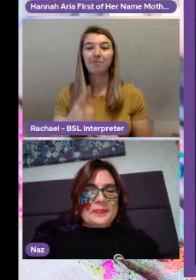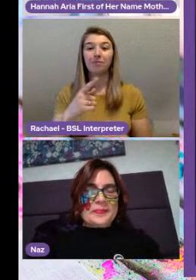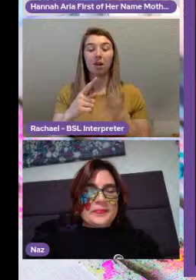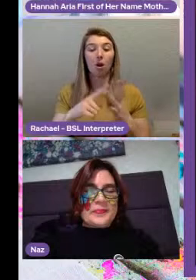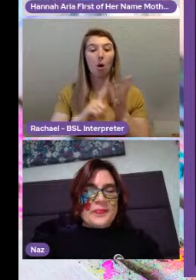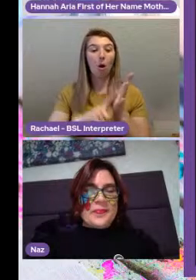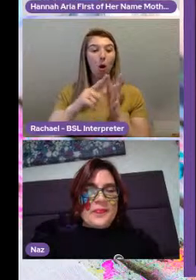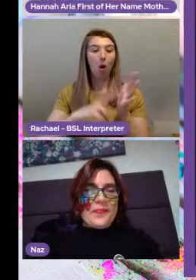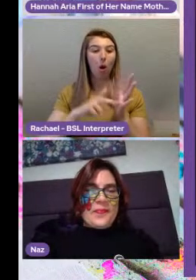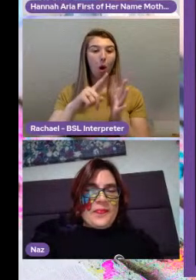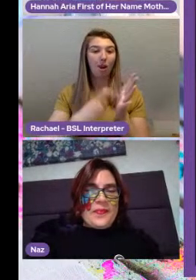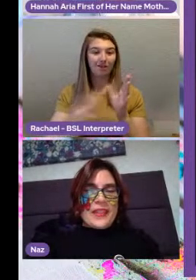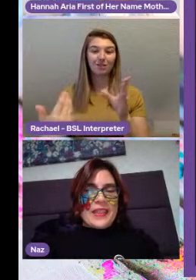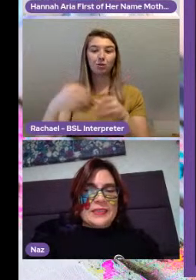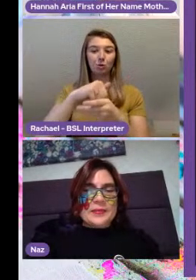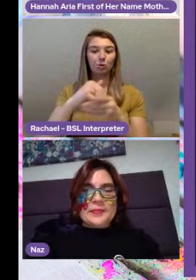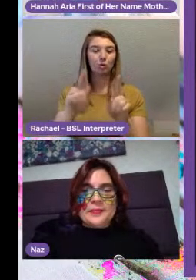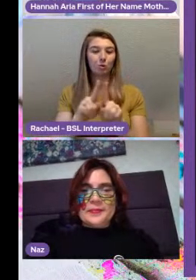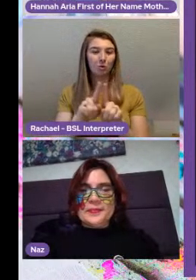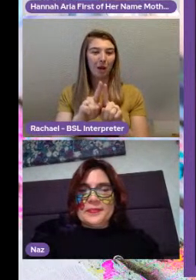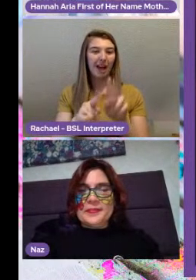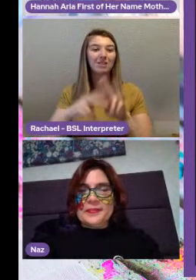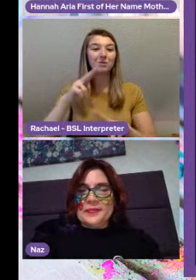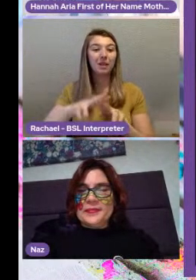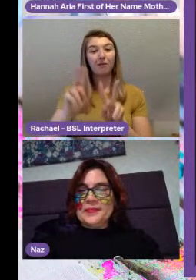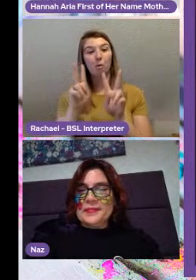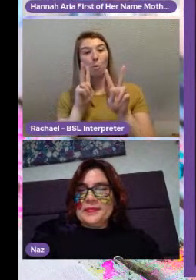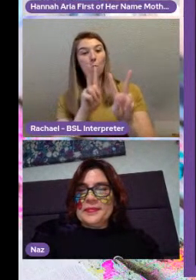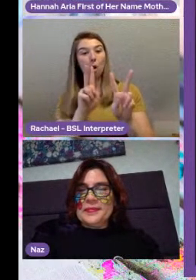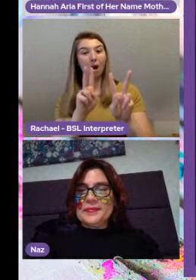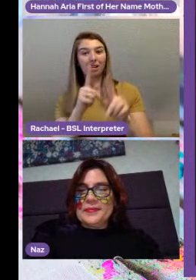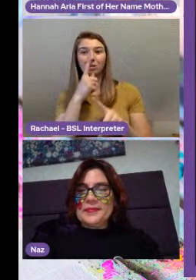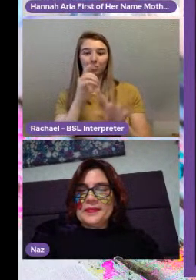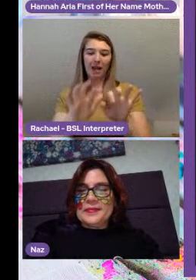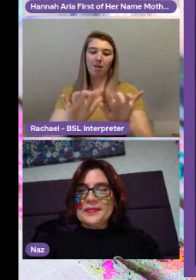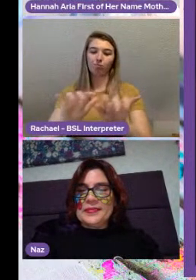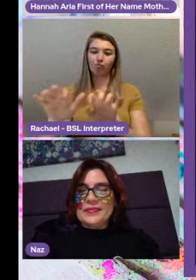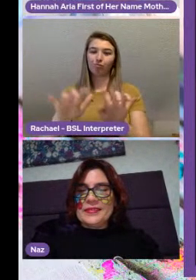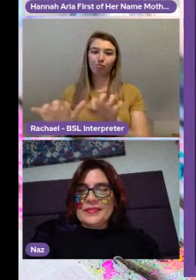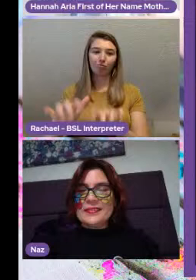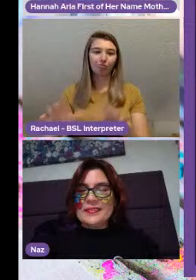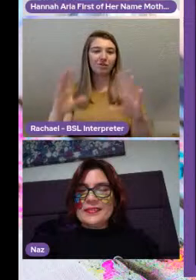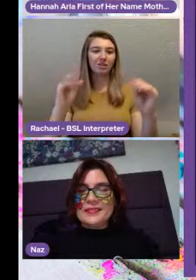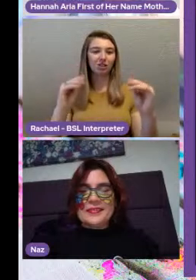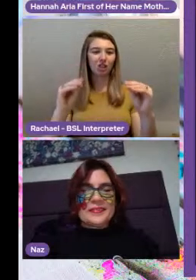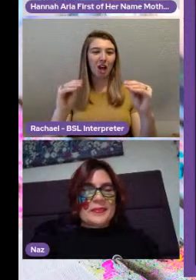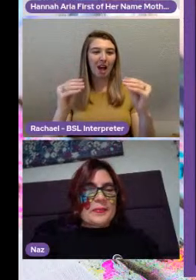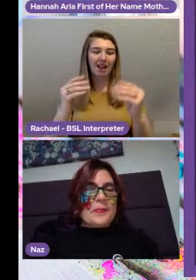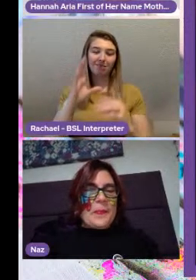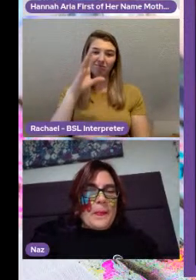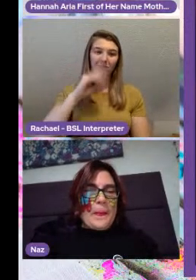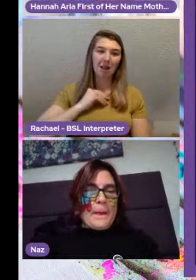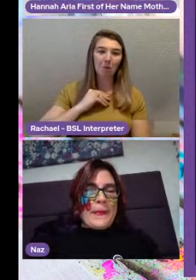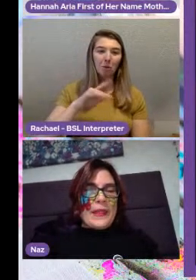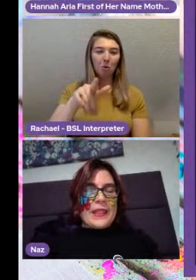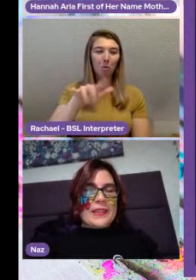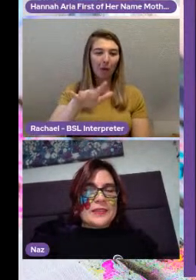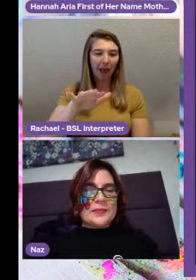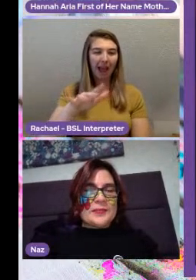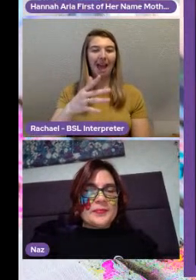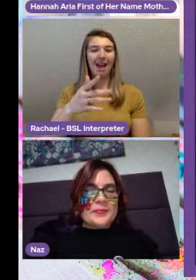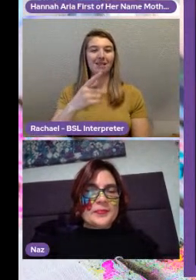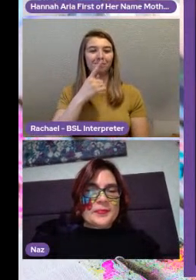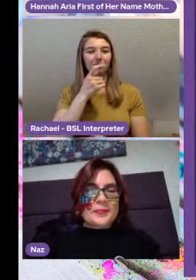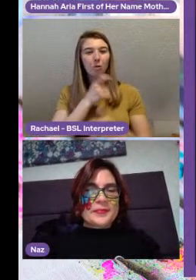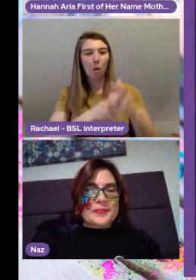us. Yes, if you are watching, please type in the chat box and we would love to know that you're here and with us. And we've got lots of the comments